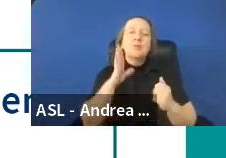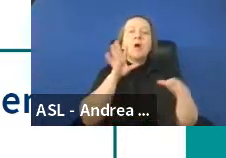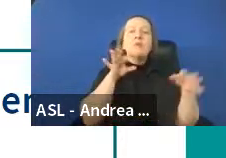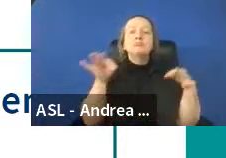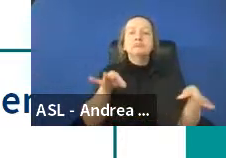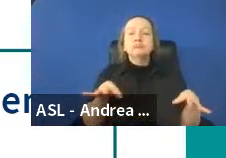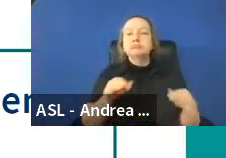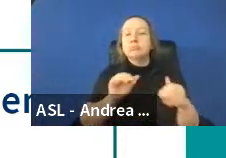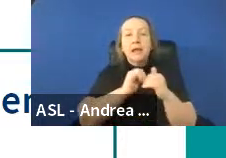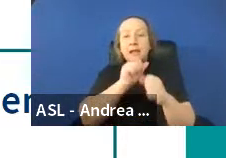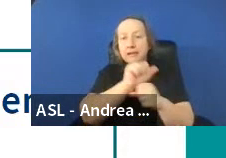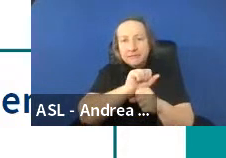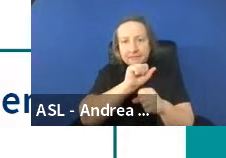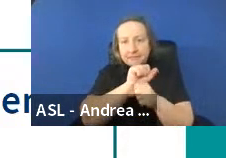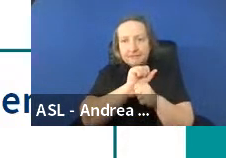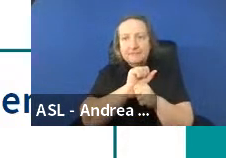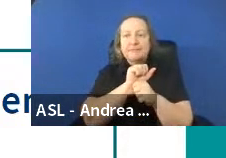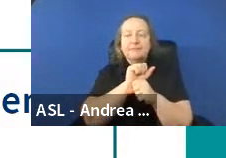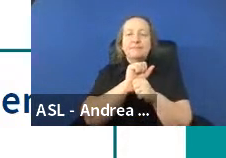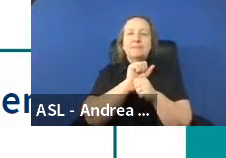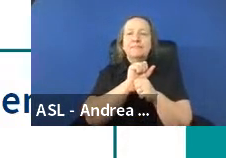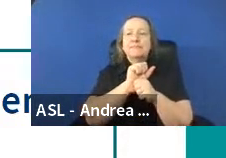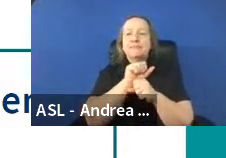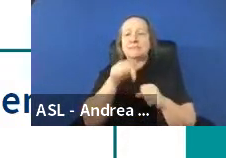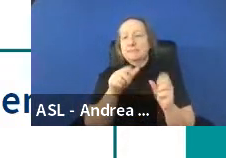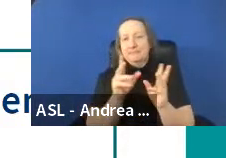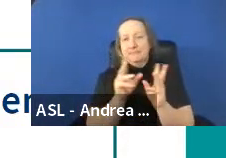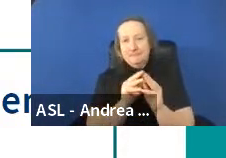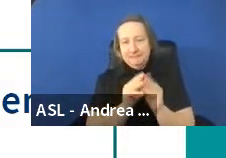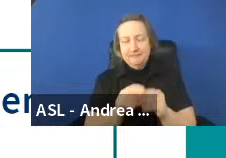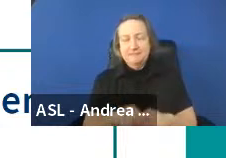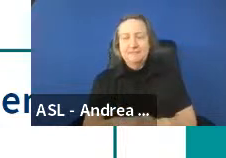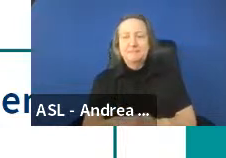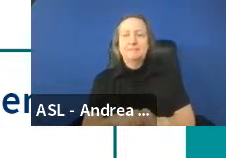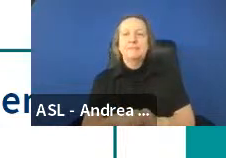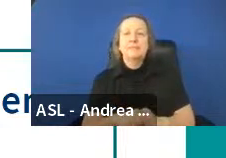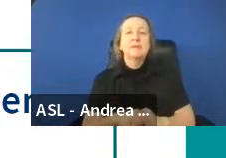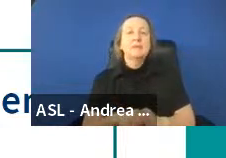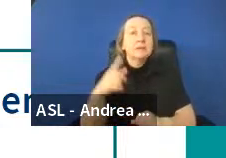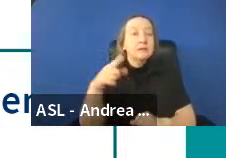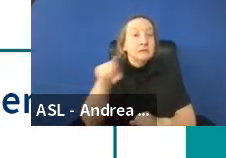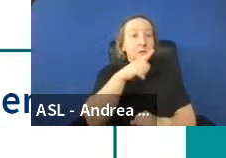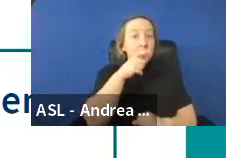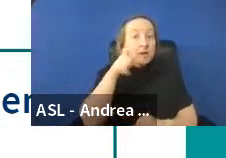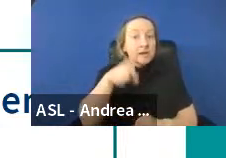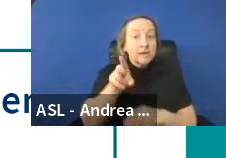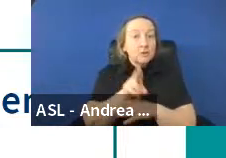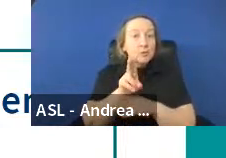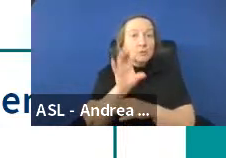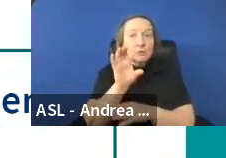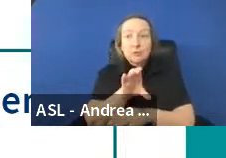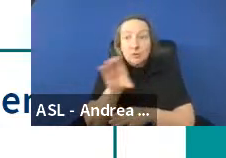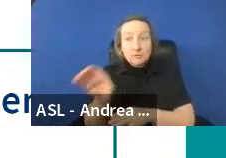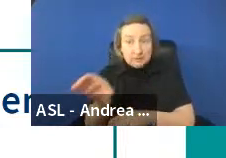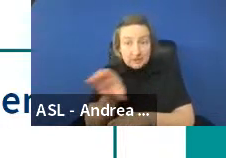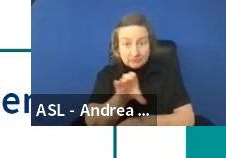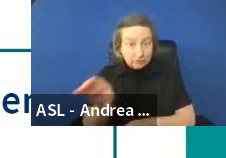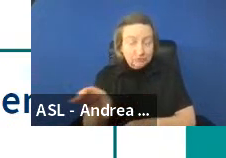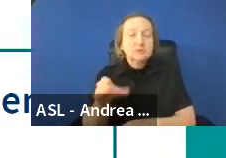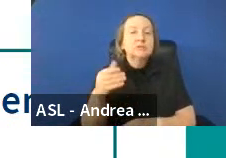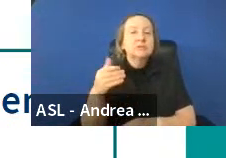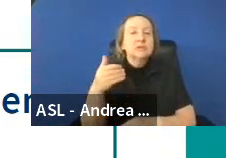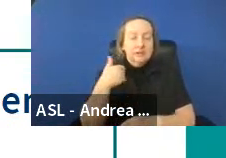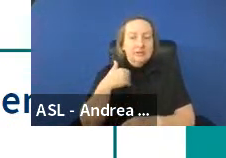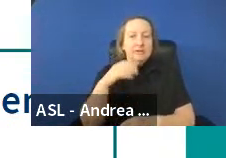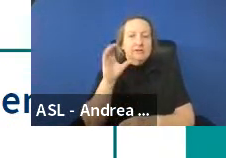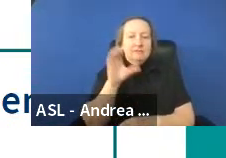how we're going to go through this meeting. So for those of you who need to use closed captions, the closed